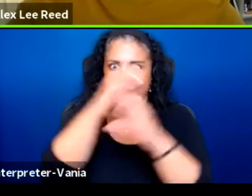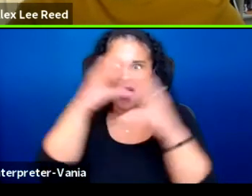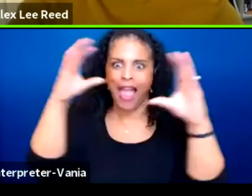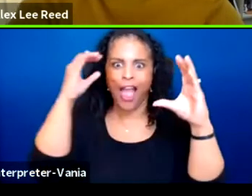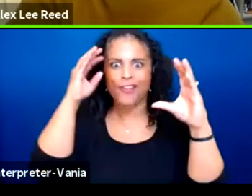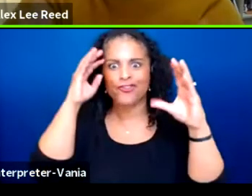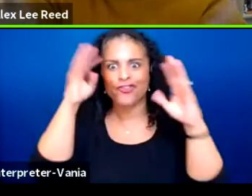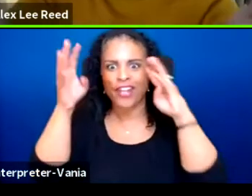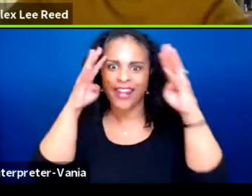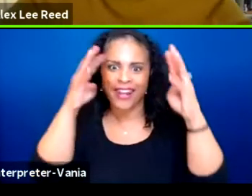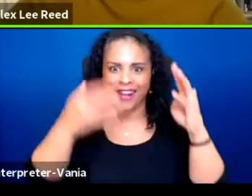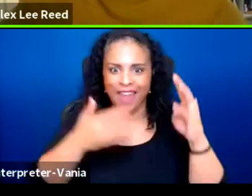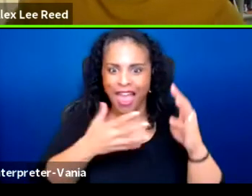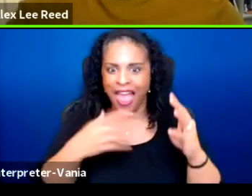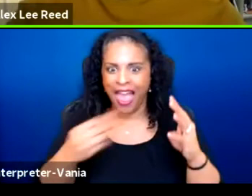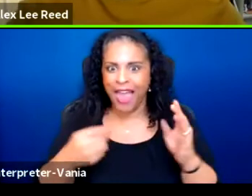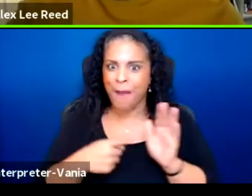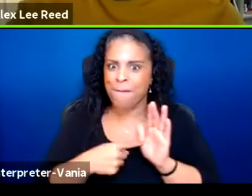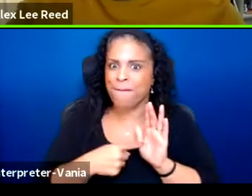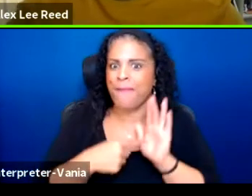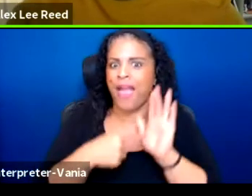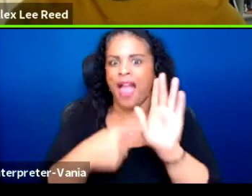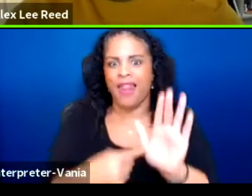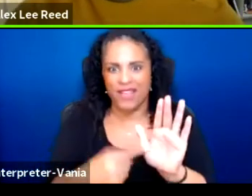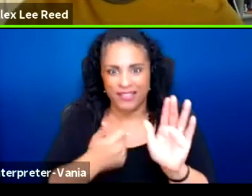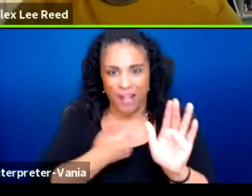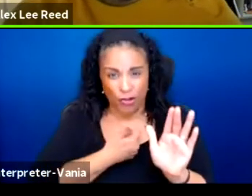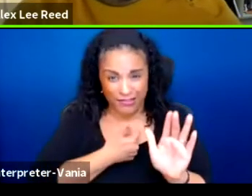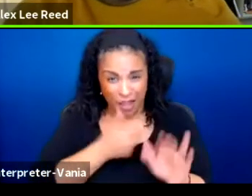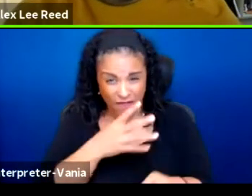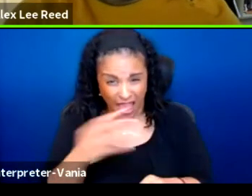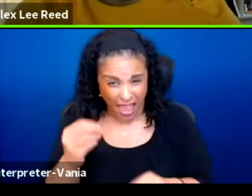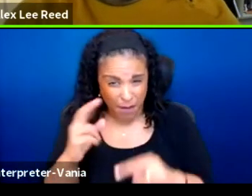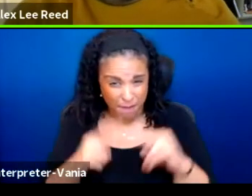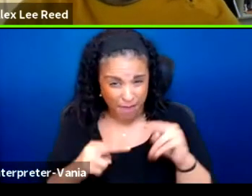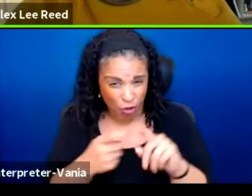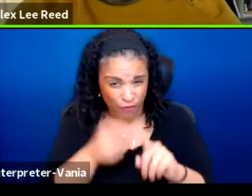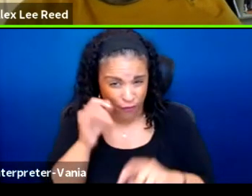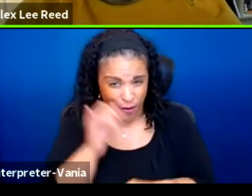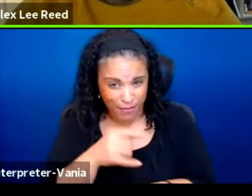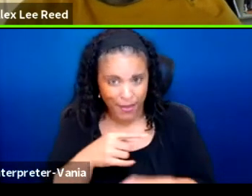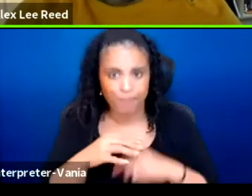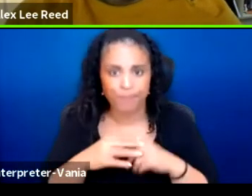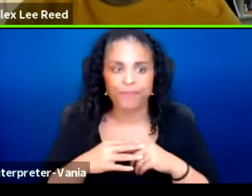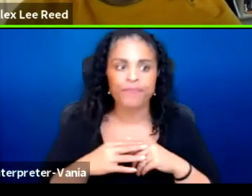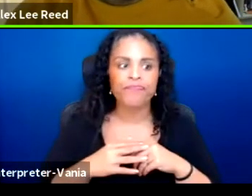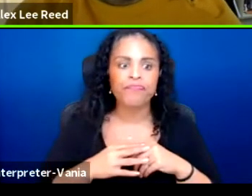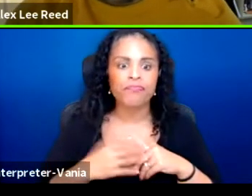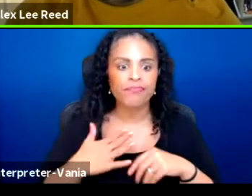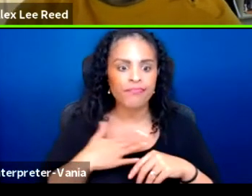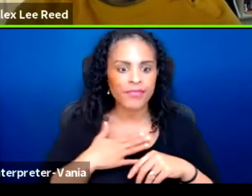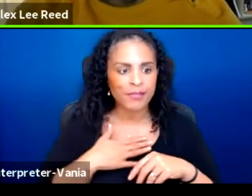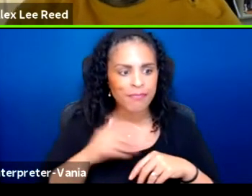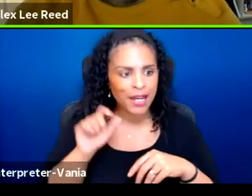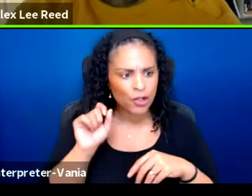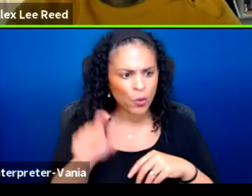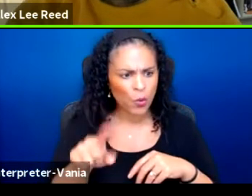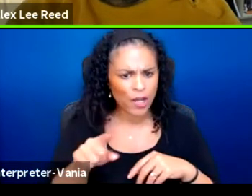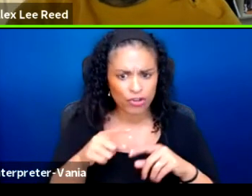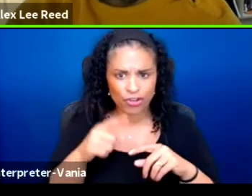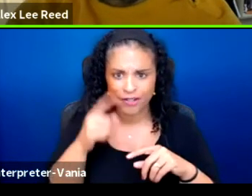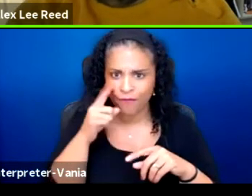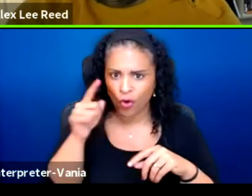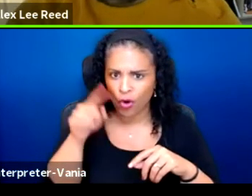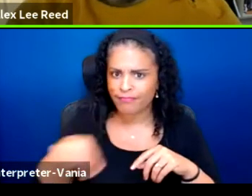to manifest, and then we will build. So the question that I have for